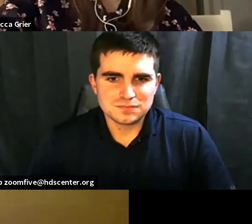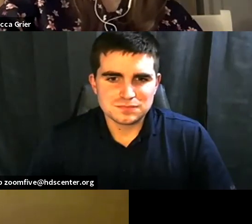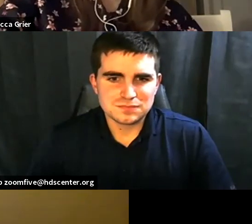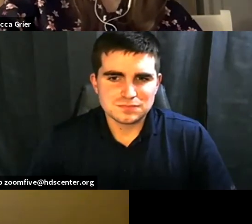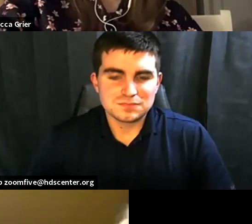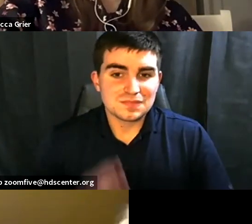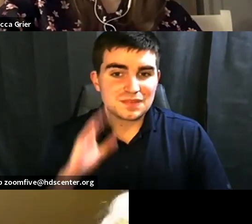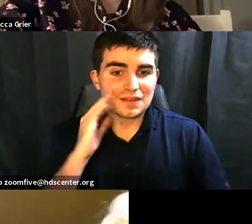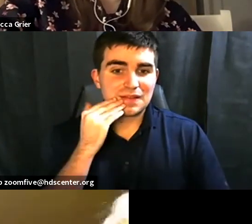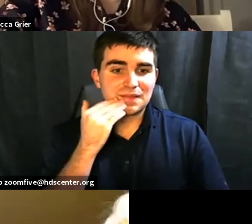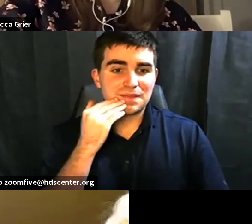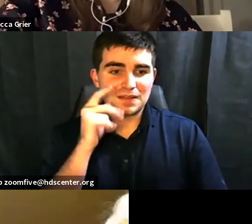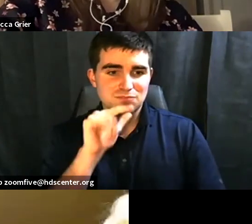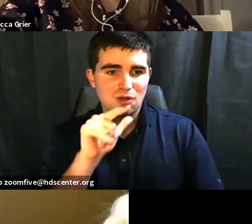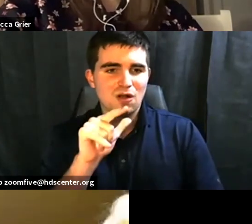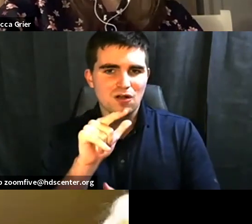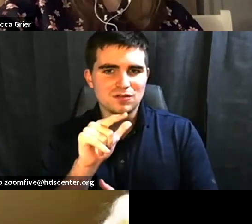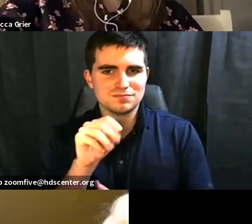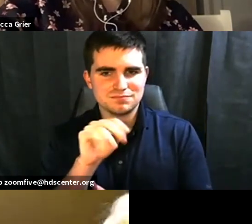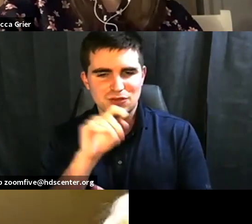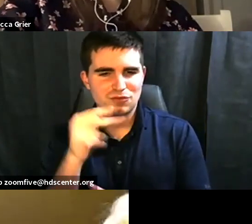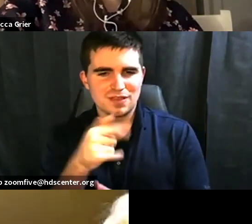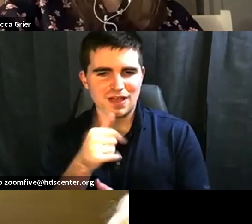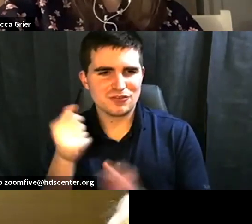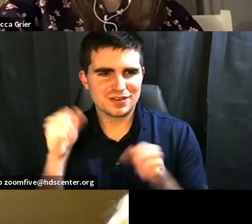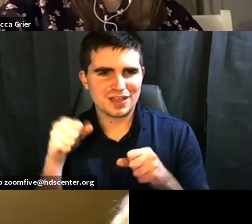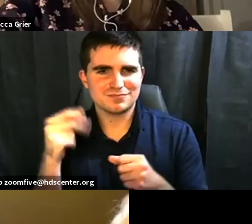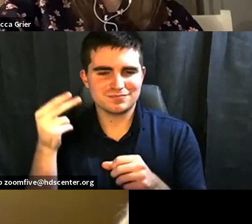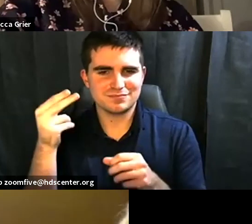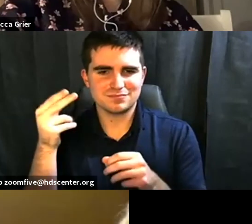Thanks, Paul. Anyone else can jump in. It's okay. For me,